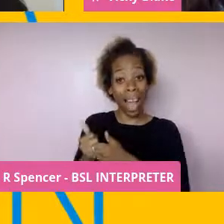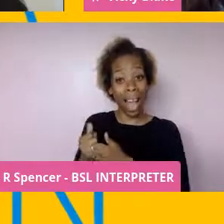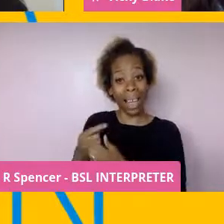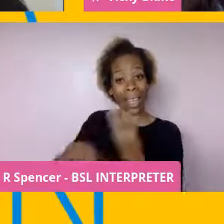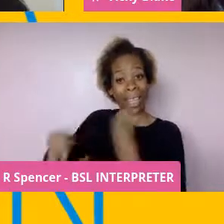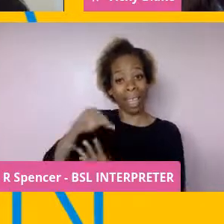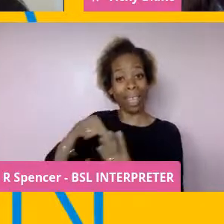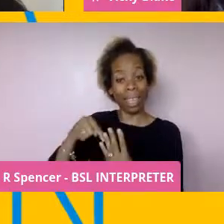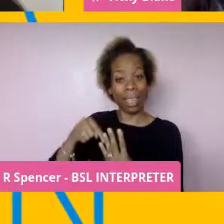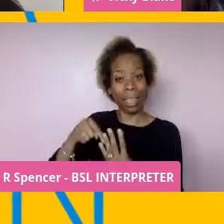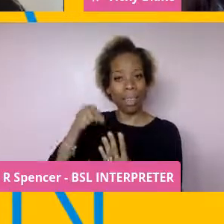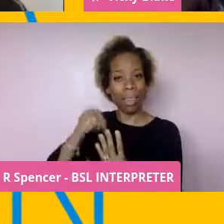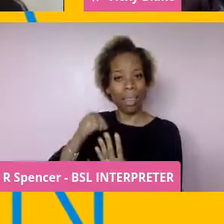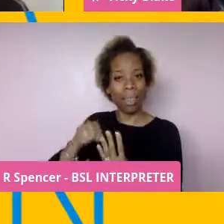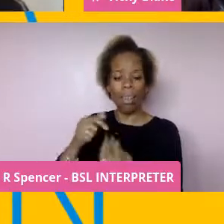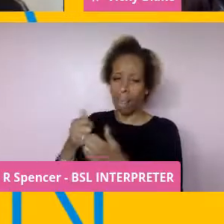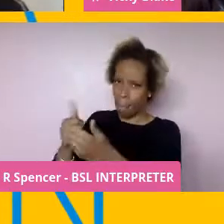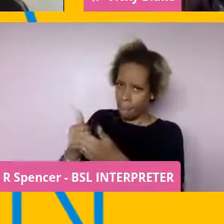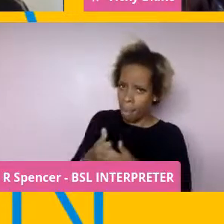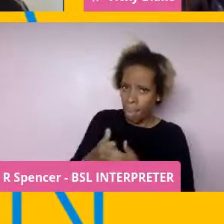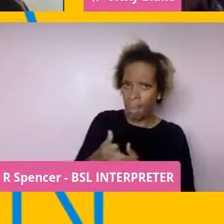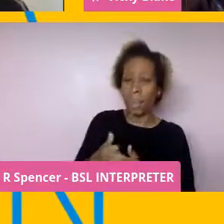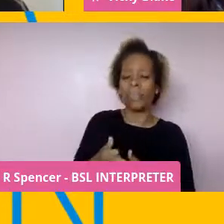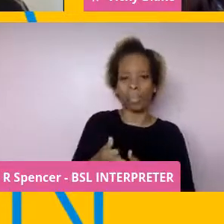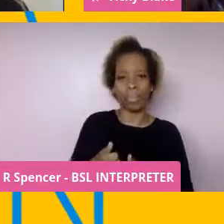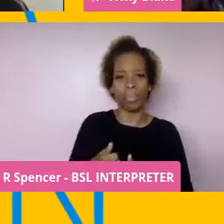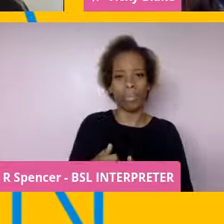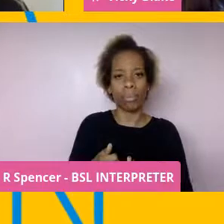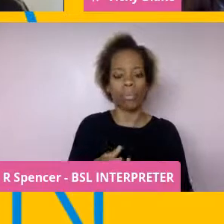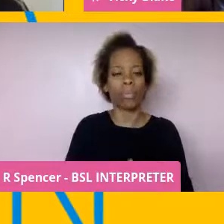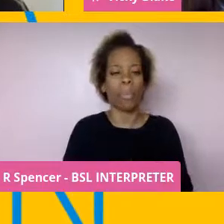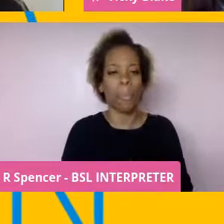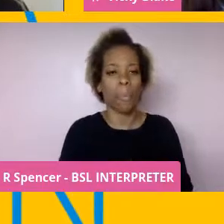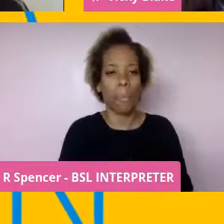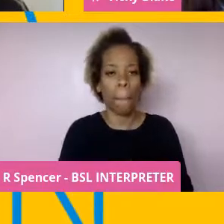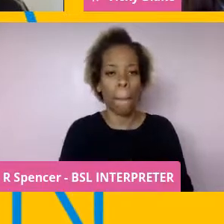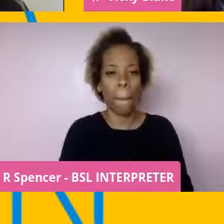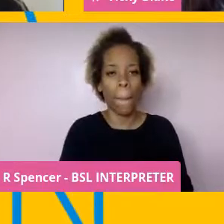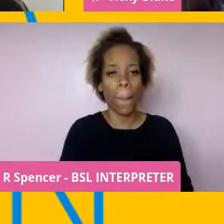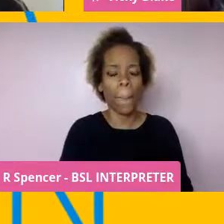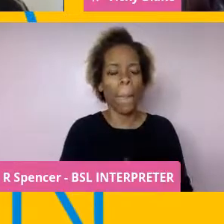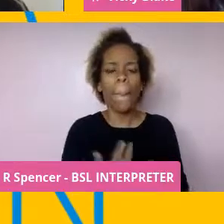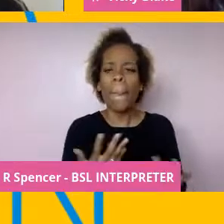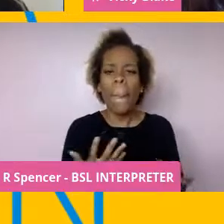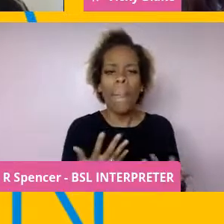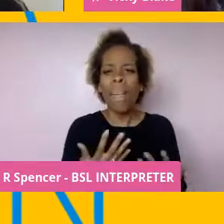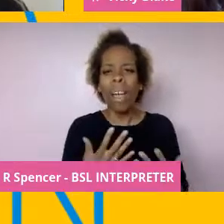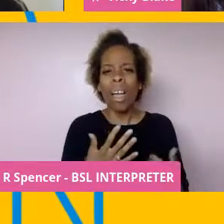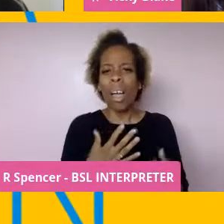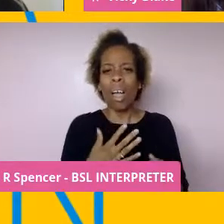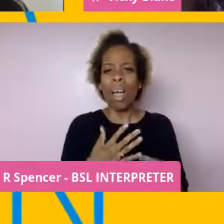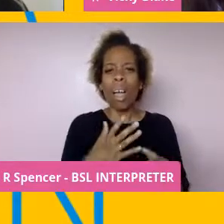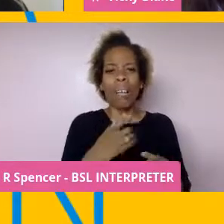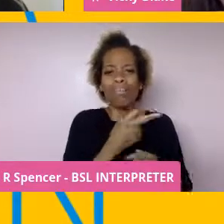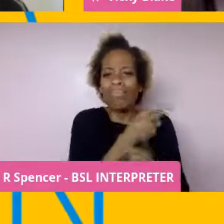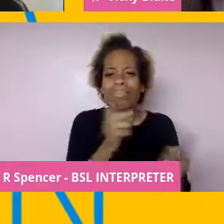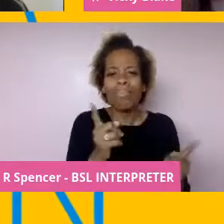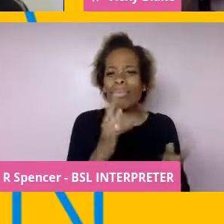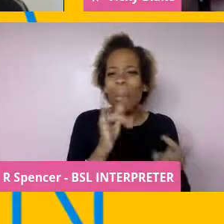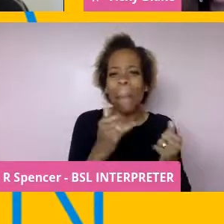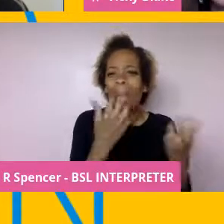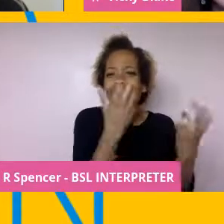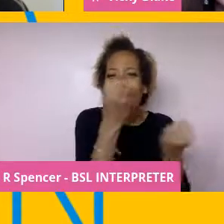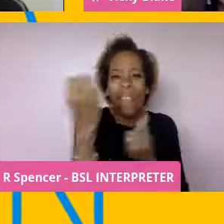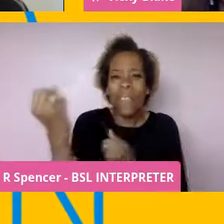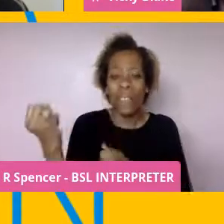with workers than they are an exploitative marketised model. And I think, as I say, not everyone will have that, but everyone will have an MP